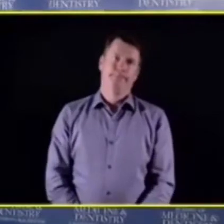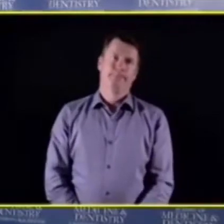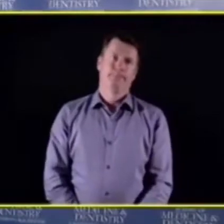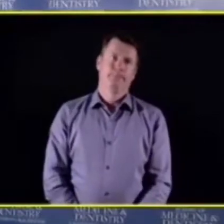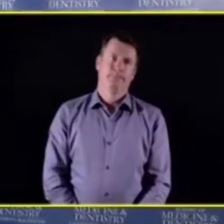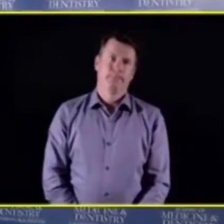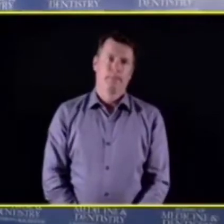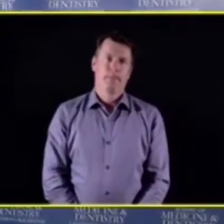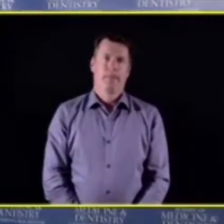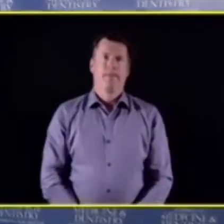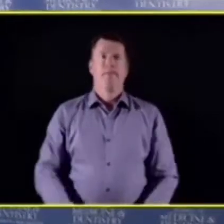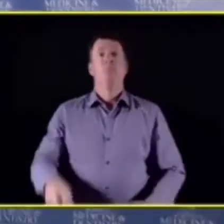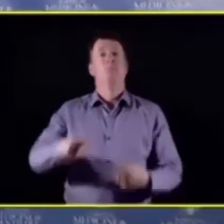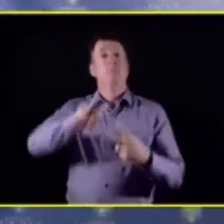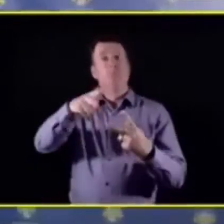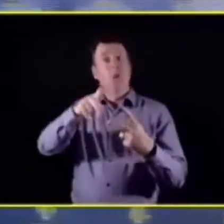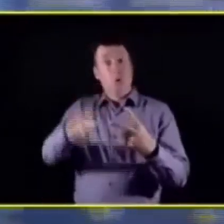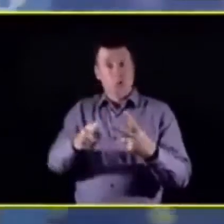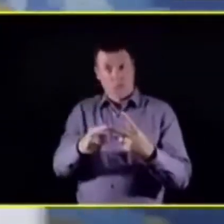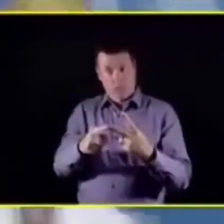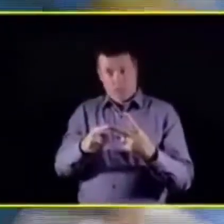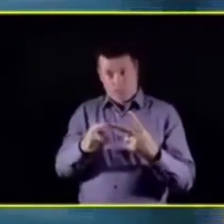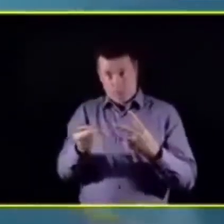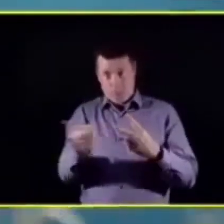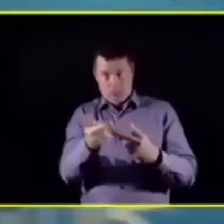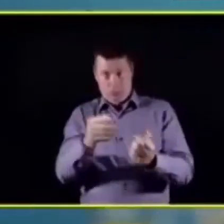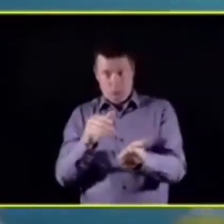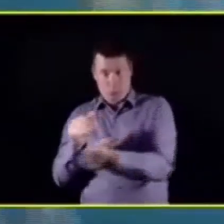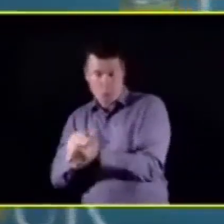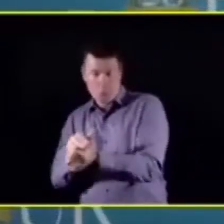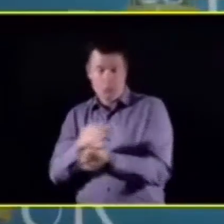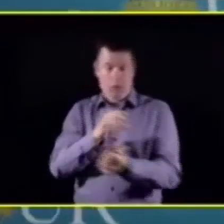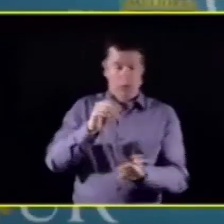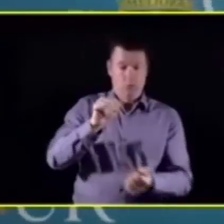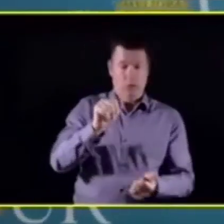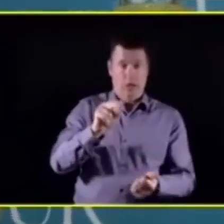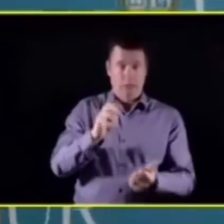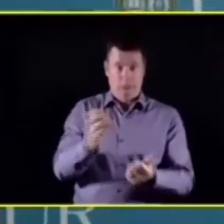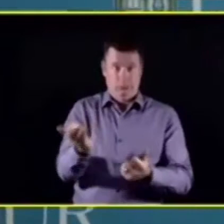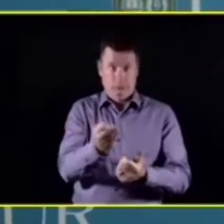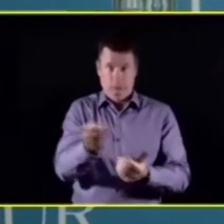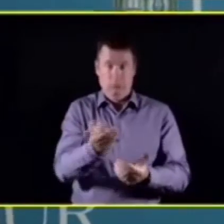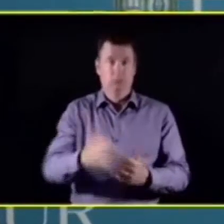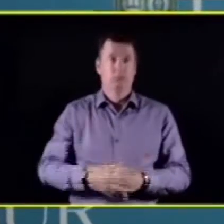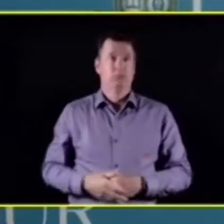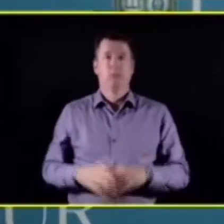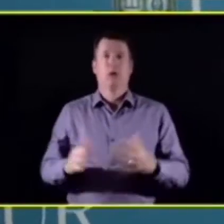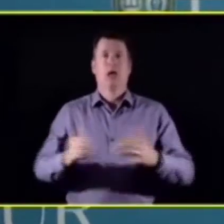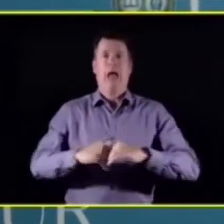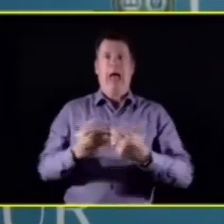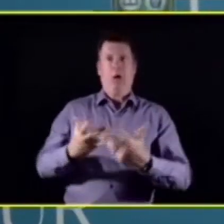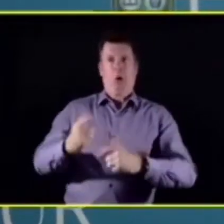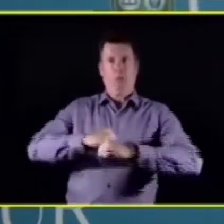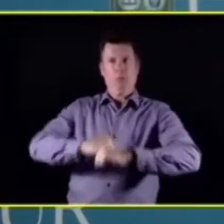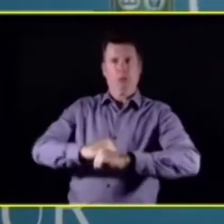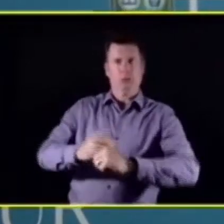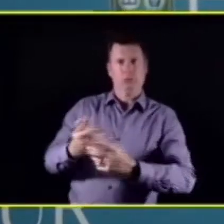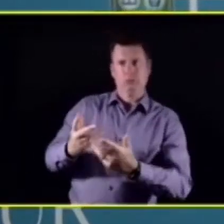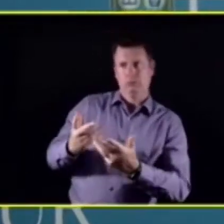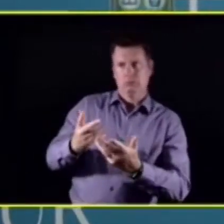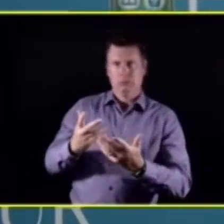studio. Perfect. Sure. So right from the beginning, and we were full in